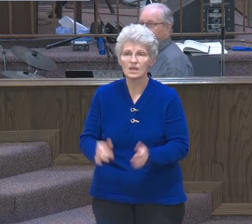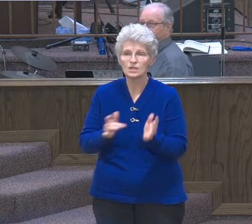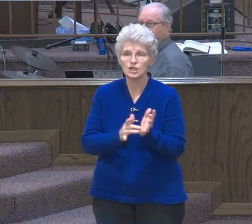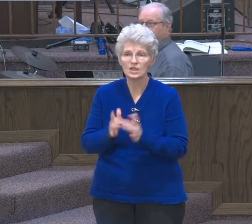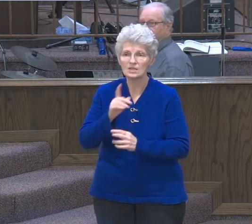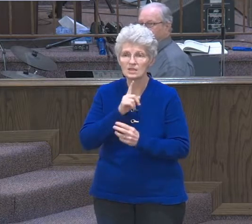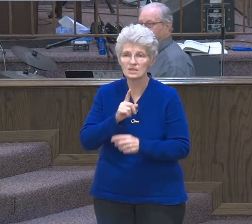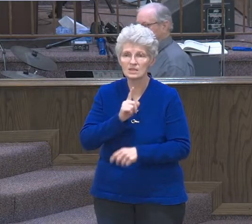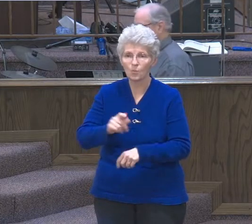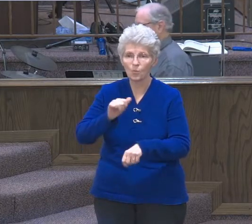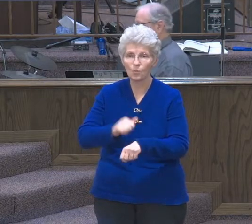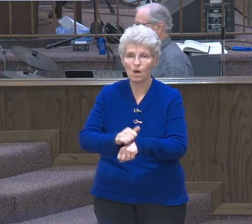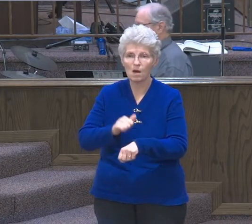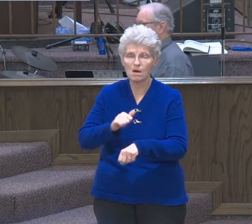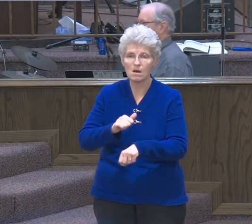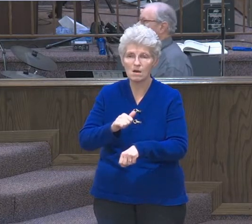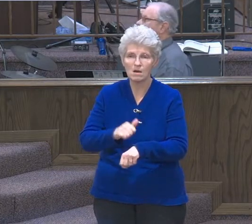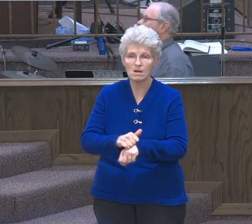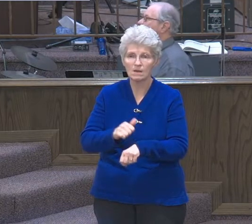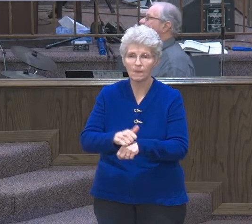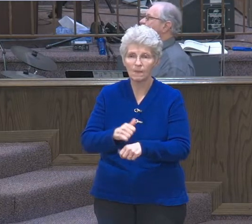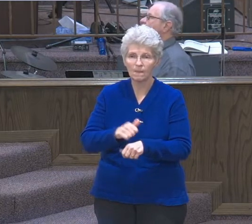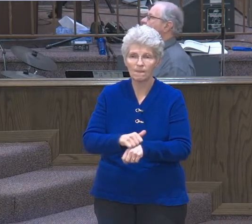ages, Jesus is the rock.